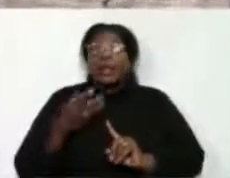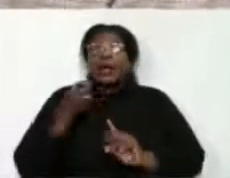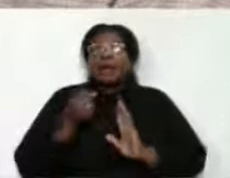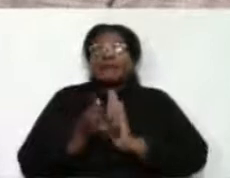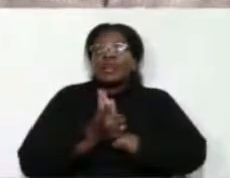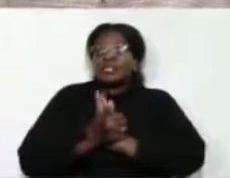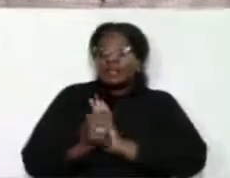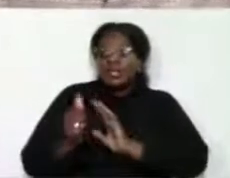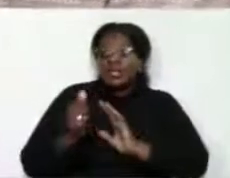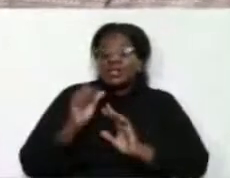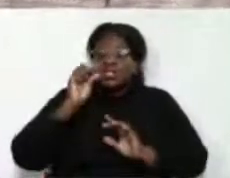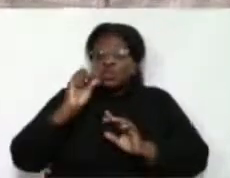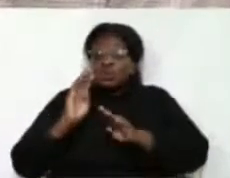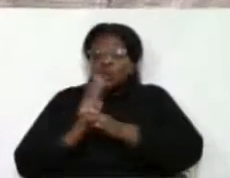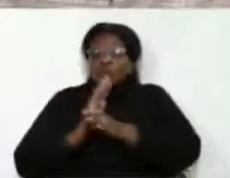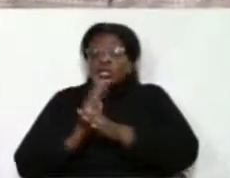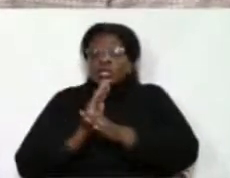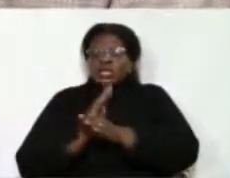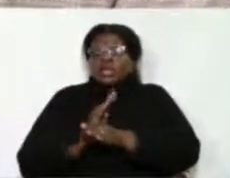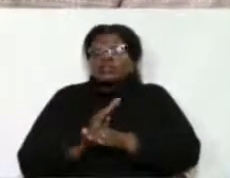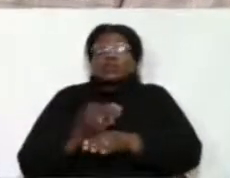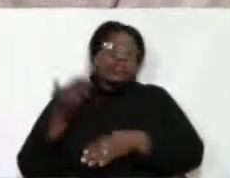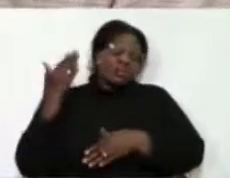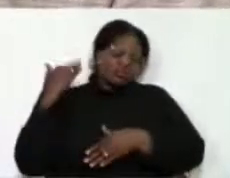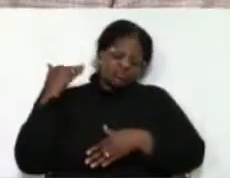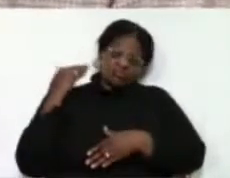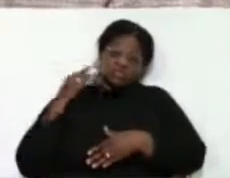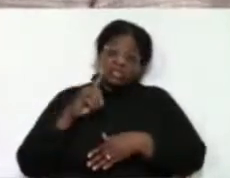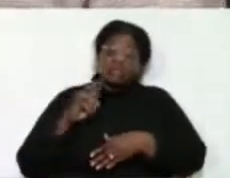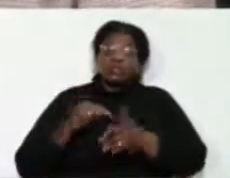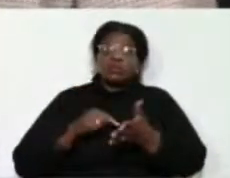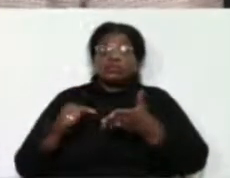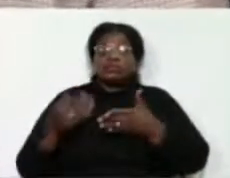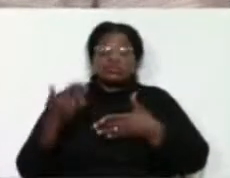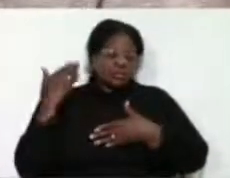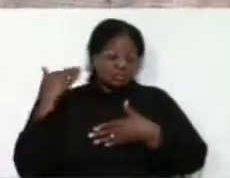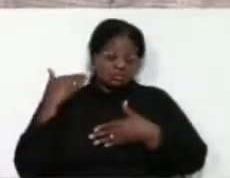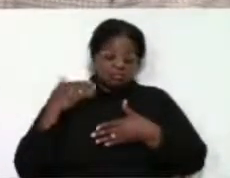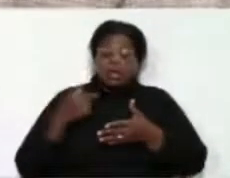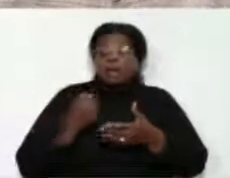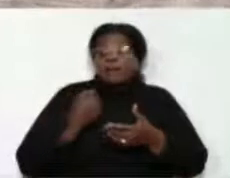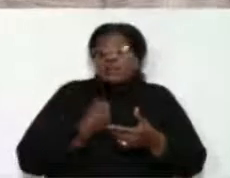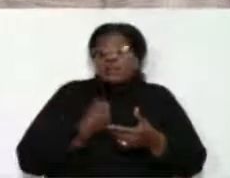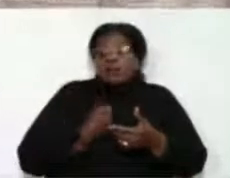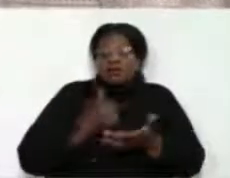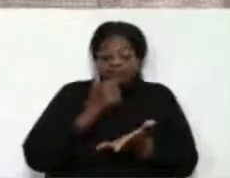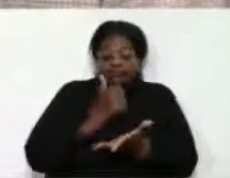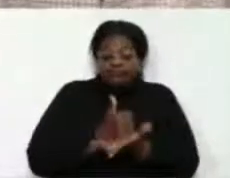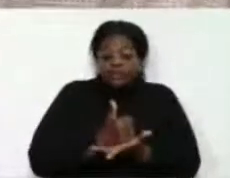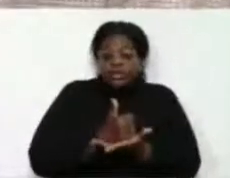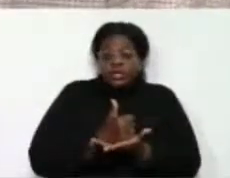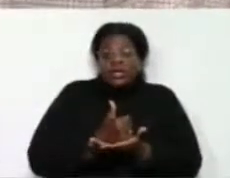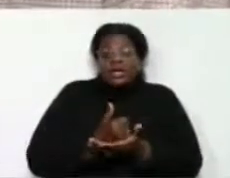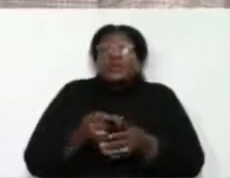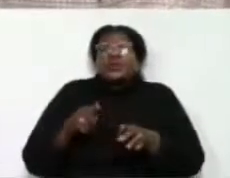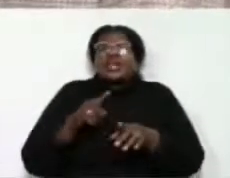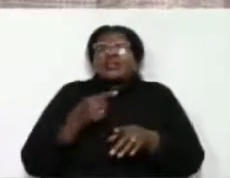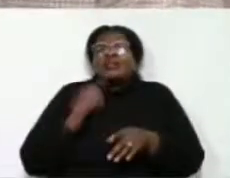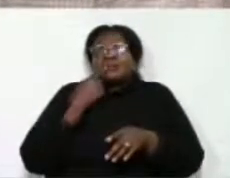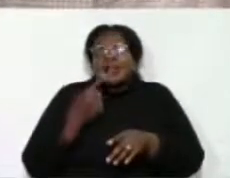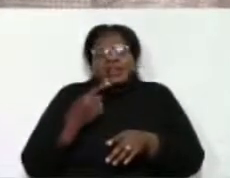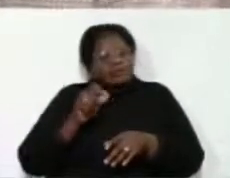and he's also been sitting here the last 10 weeks, so he should have learned something as well. Yeah. So you can criticize us online and send